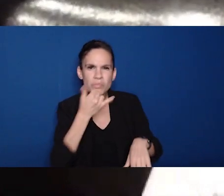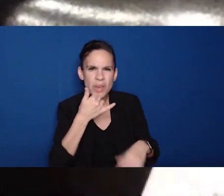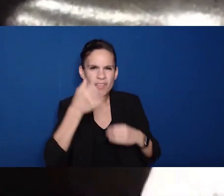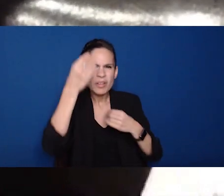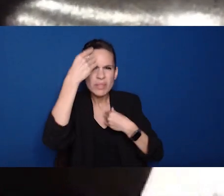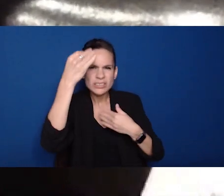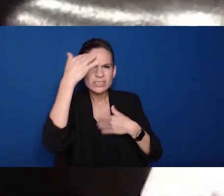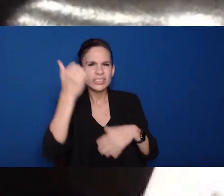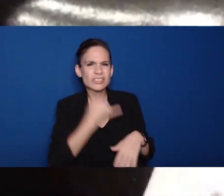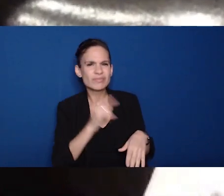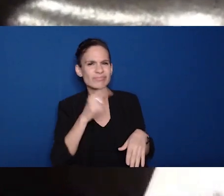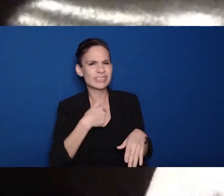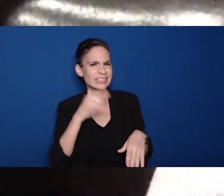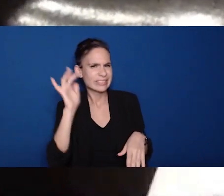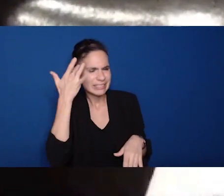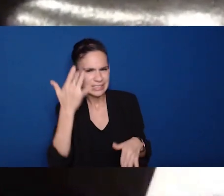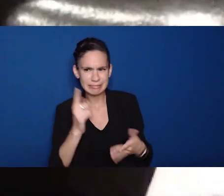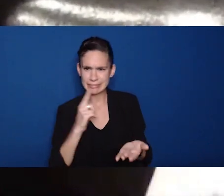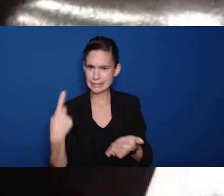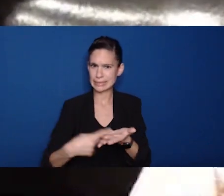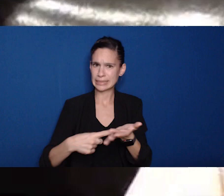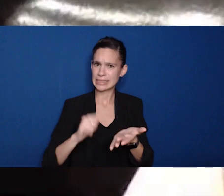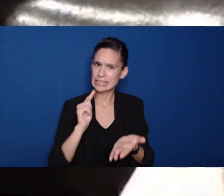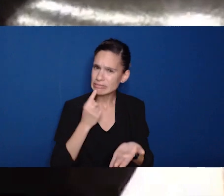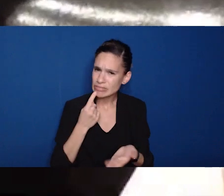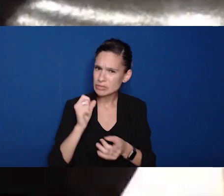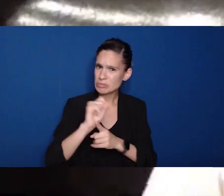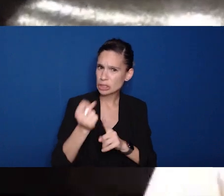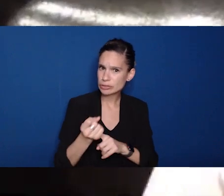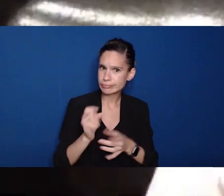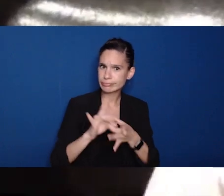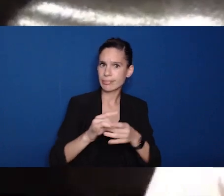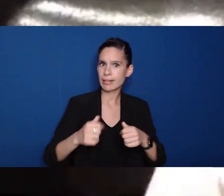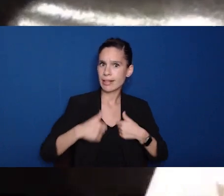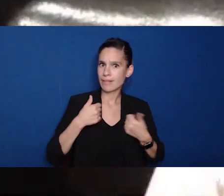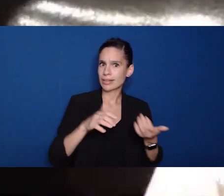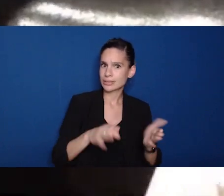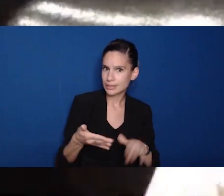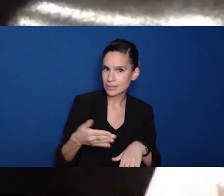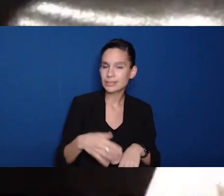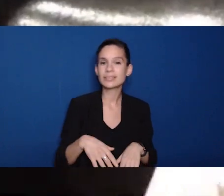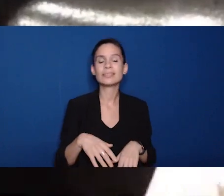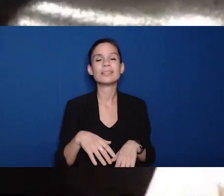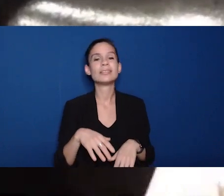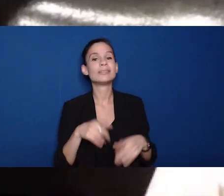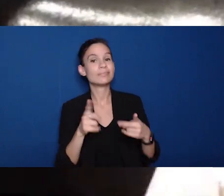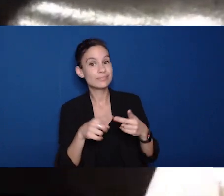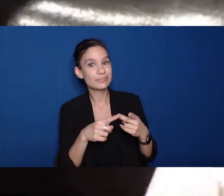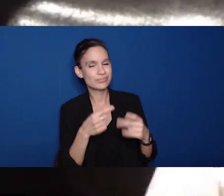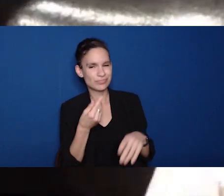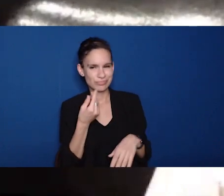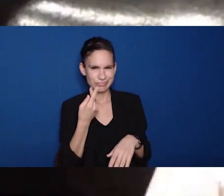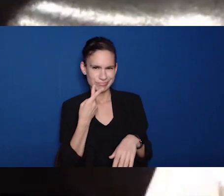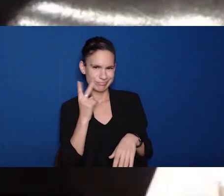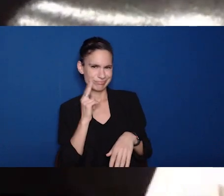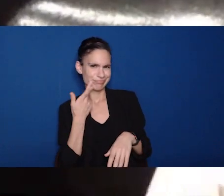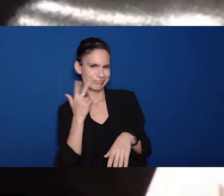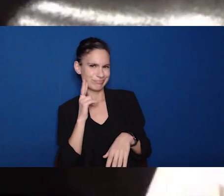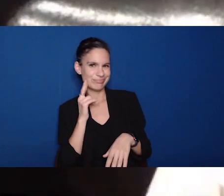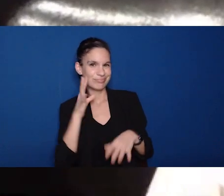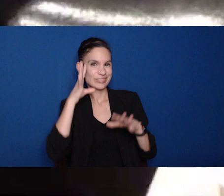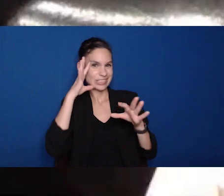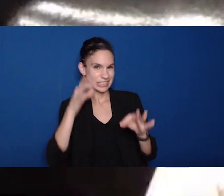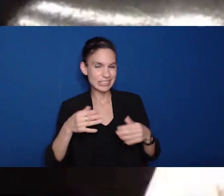which is a bit annoying. And when you're dealing with life and death, it's not right. The other thing would be a decision that was made the other day